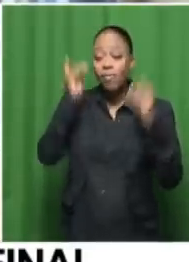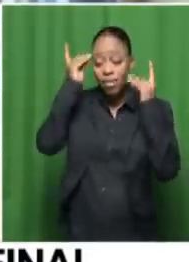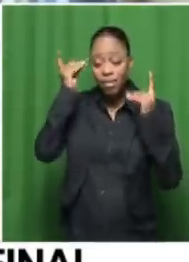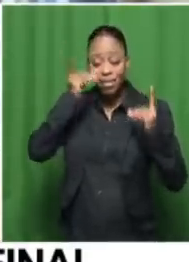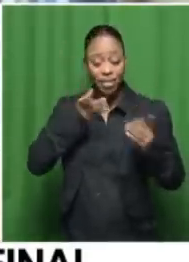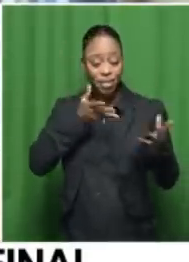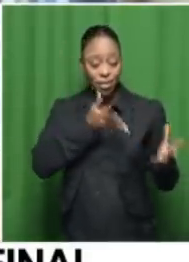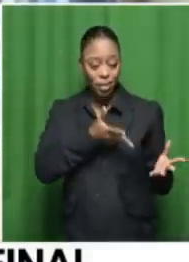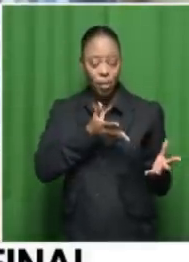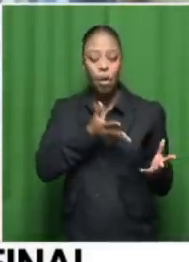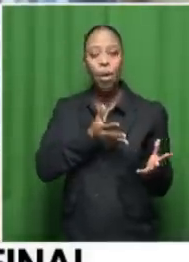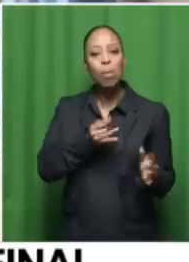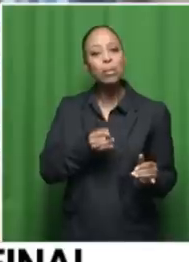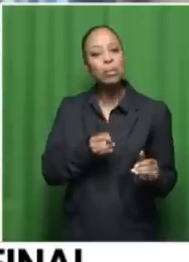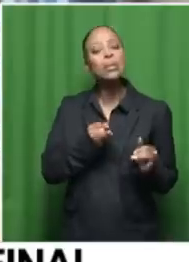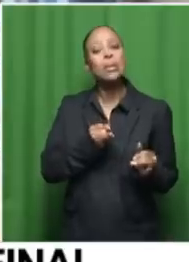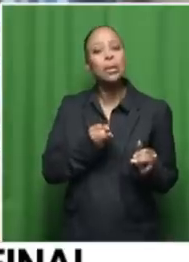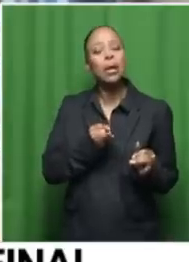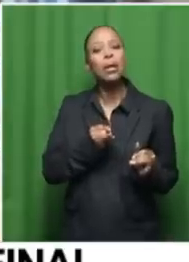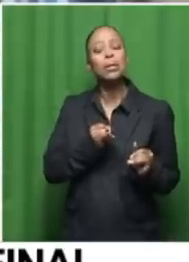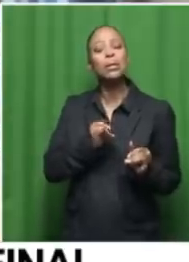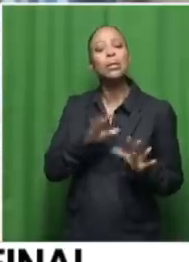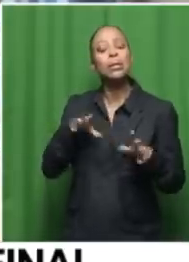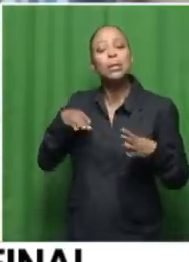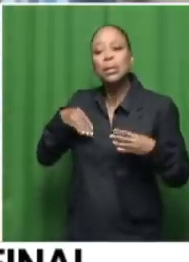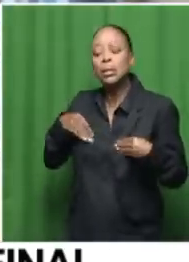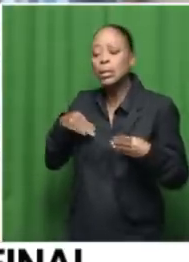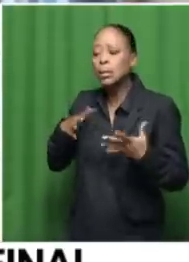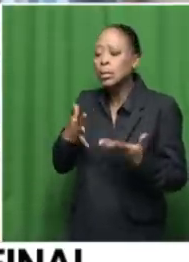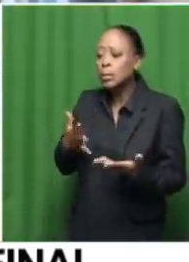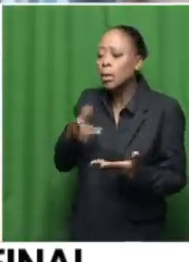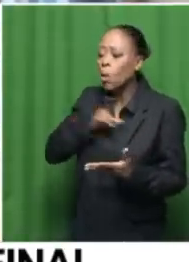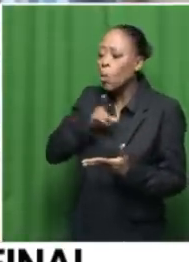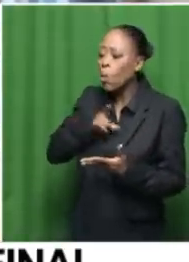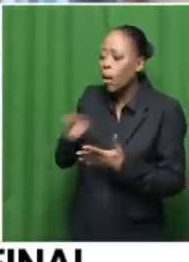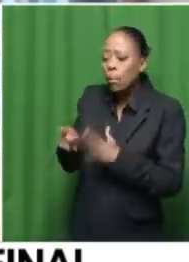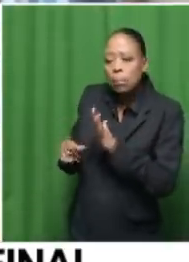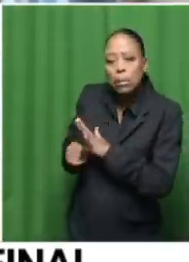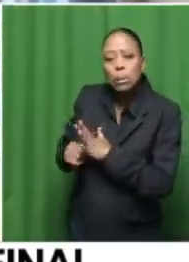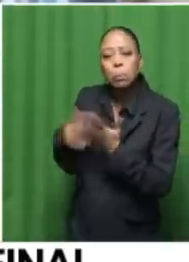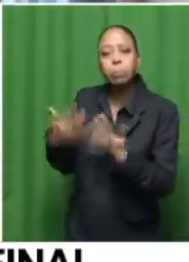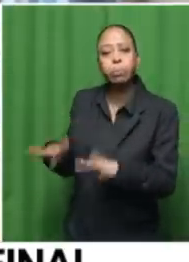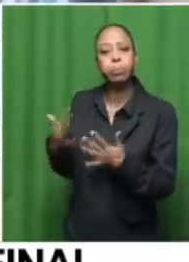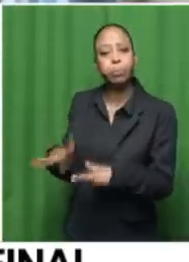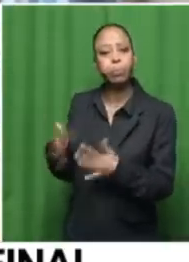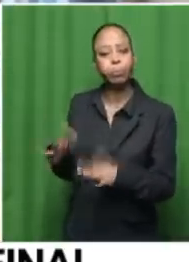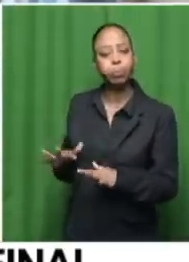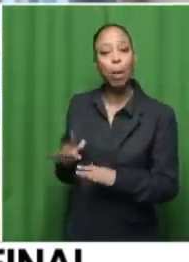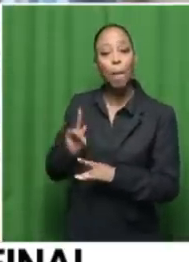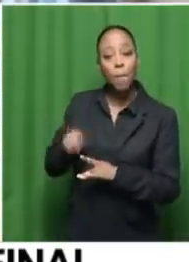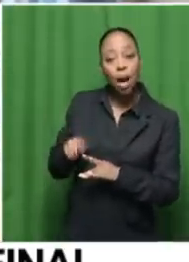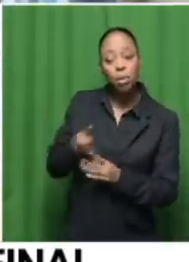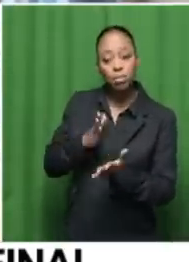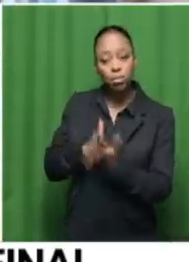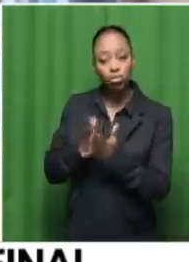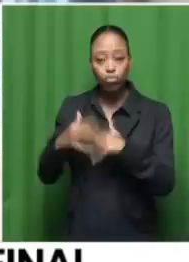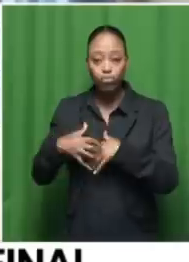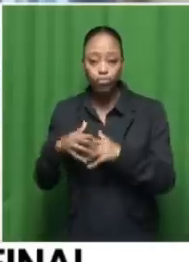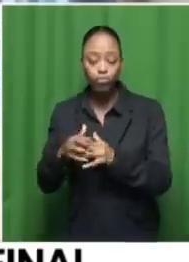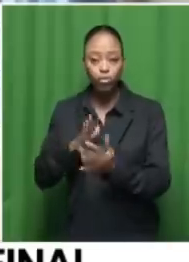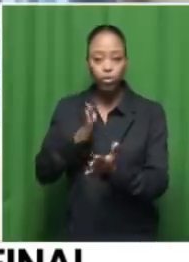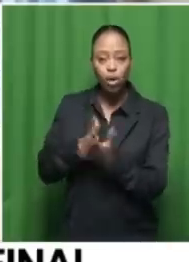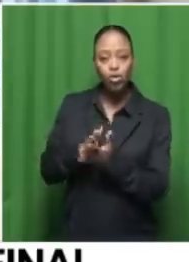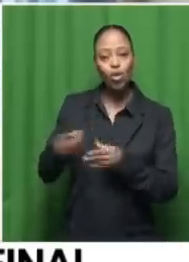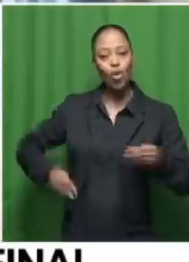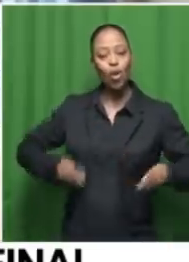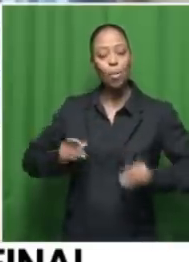it should be, as the binding blueprint for our anti-corruption machinery of